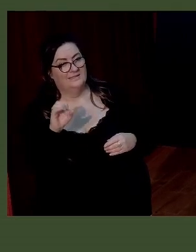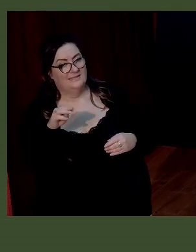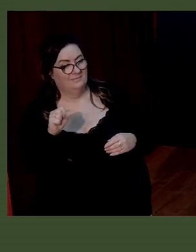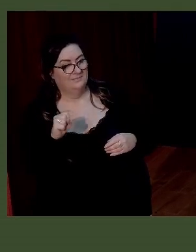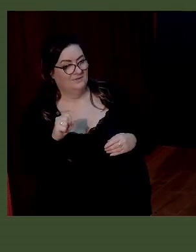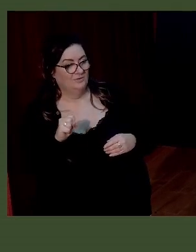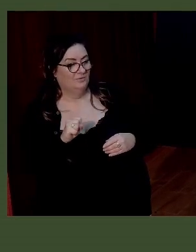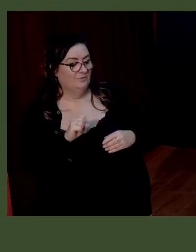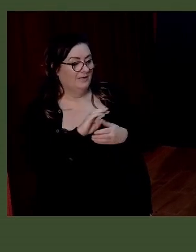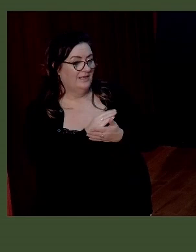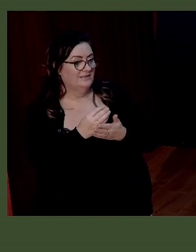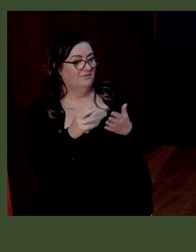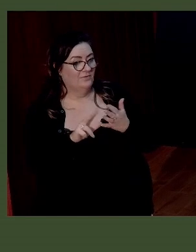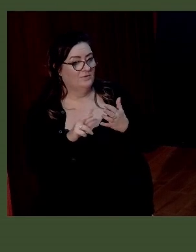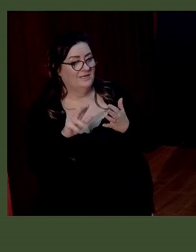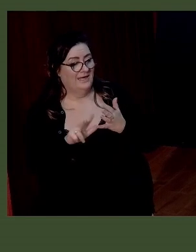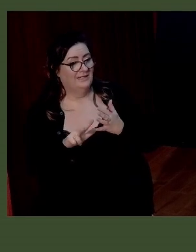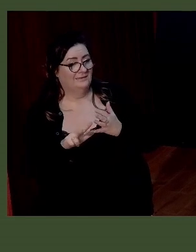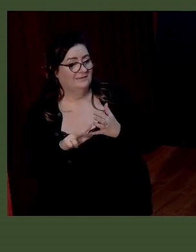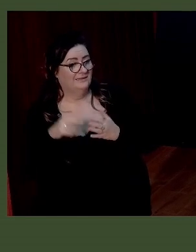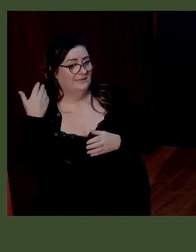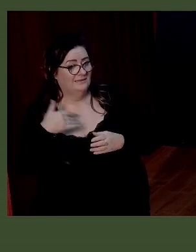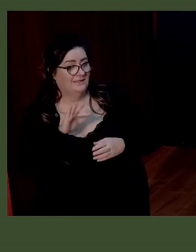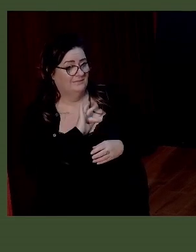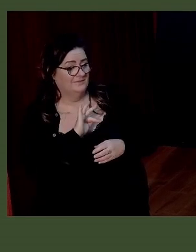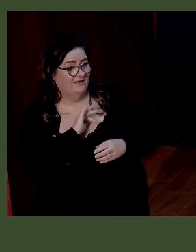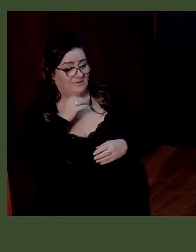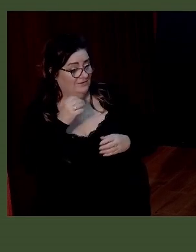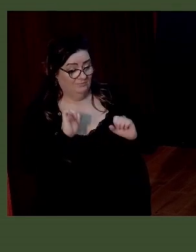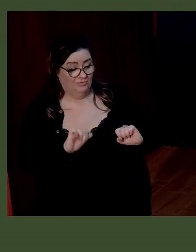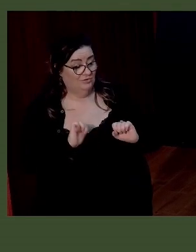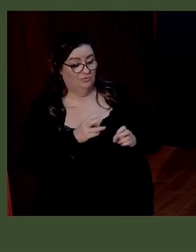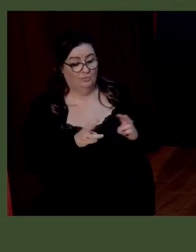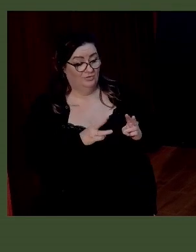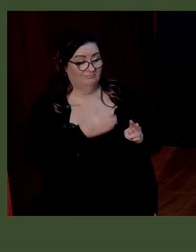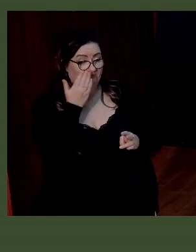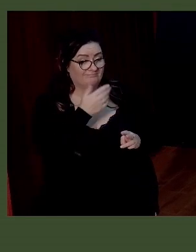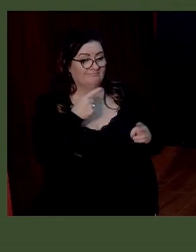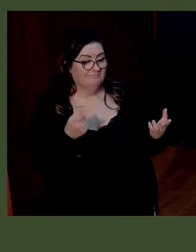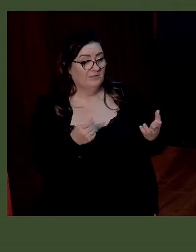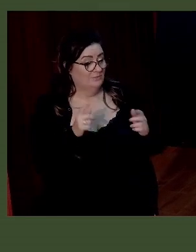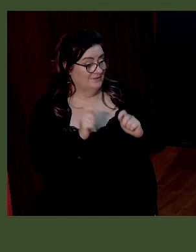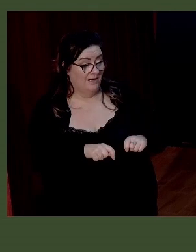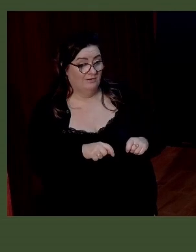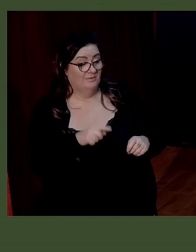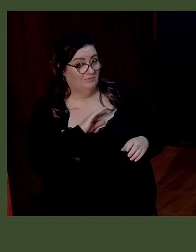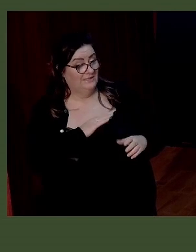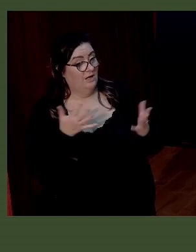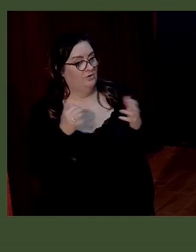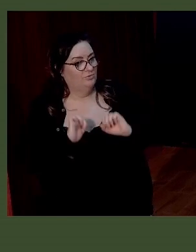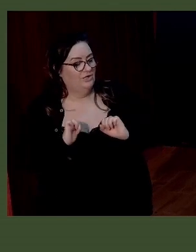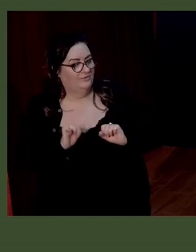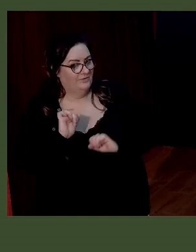by suicide in 48, simply because he couldn't cope with the pressures of the work. It was an appalling indictment of